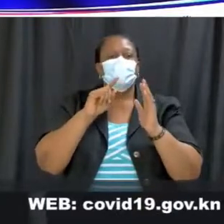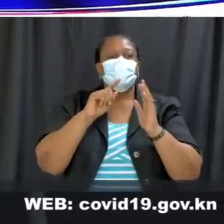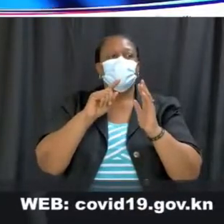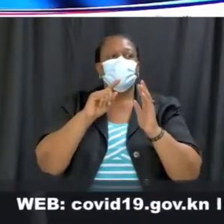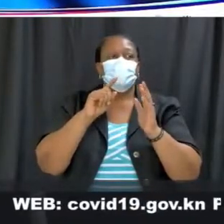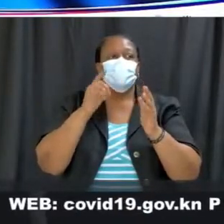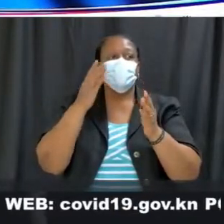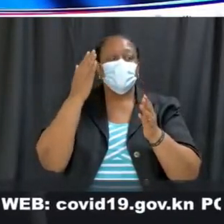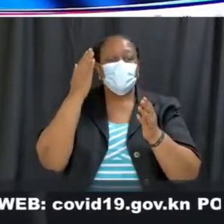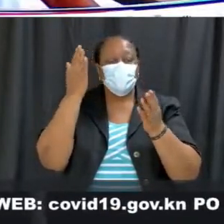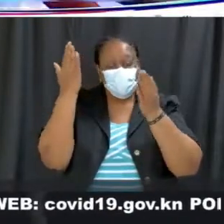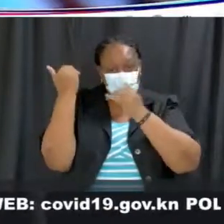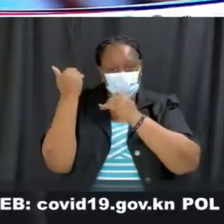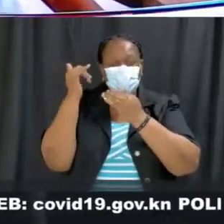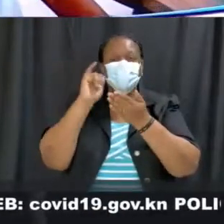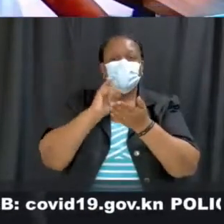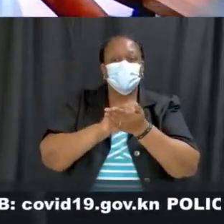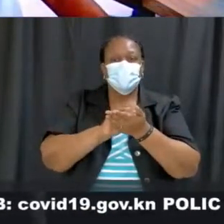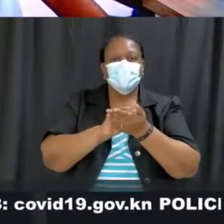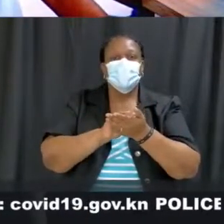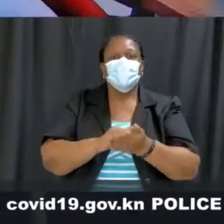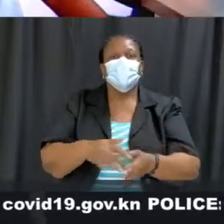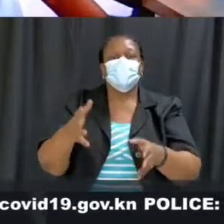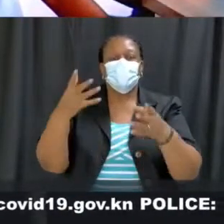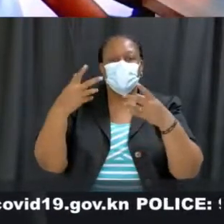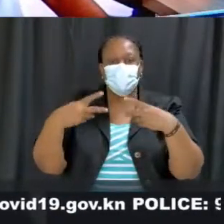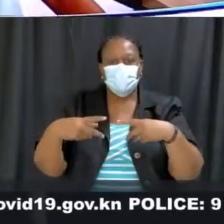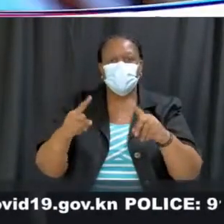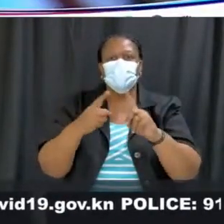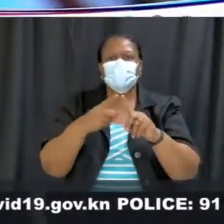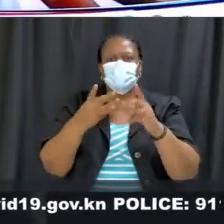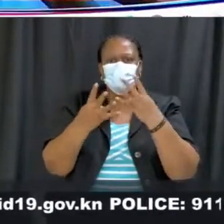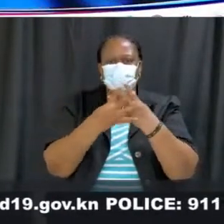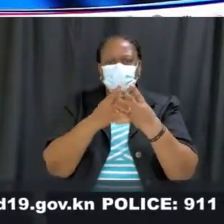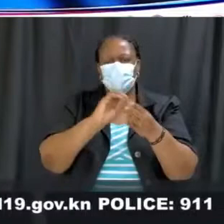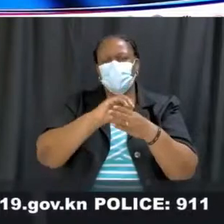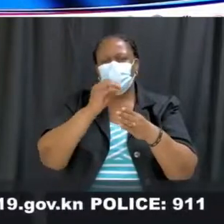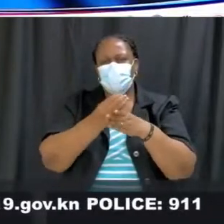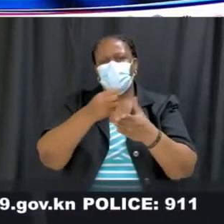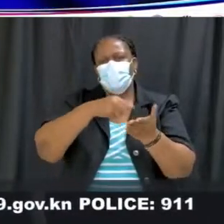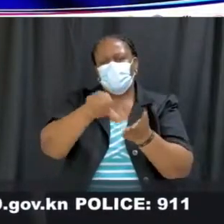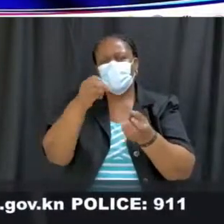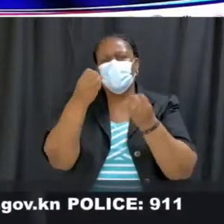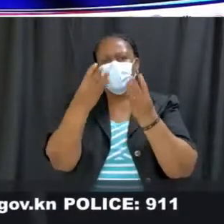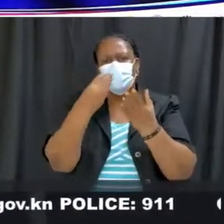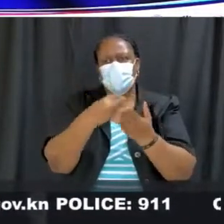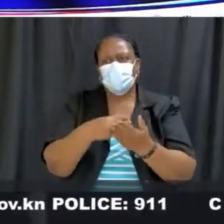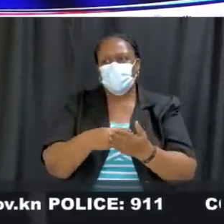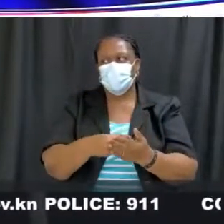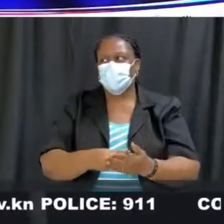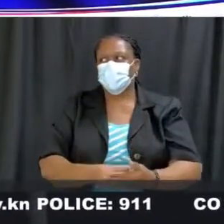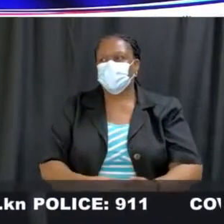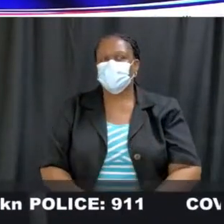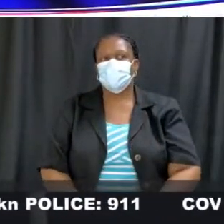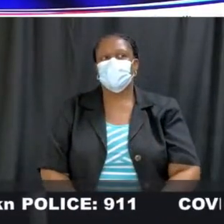successful outcome by having this individual prosecuted to the highest order of the law.